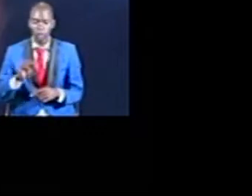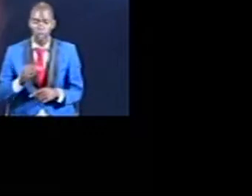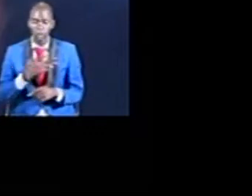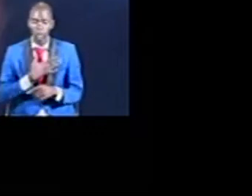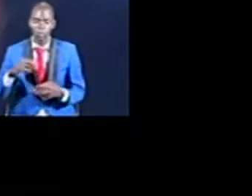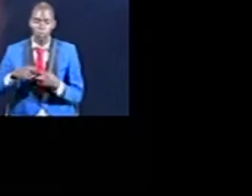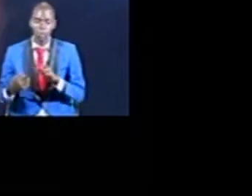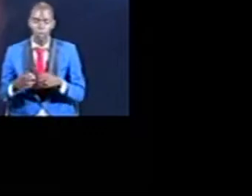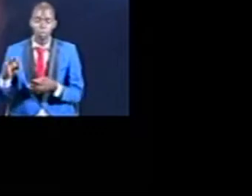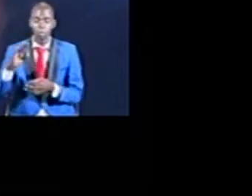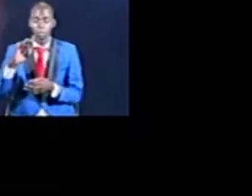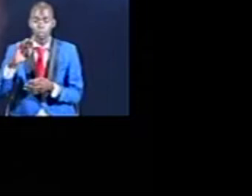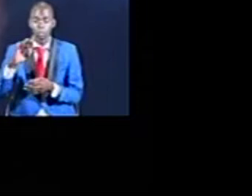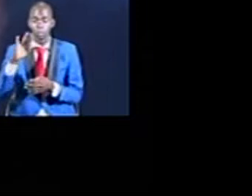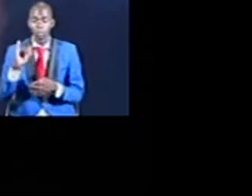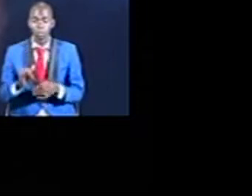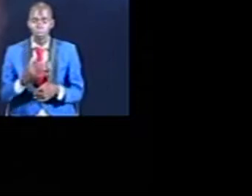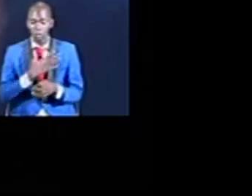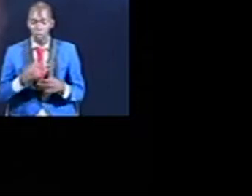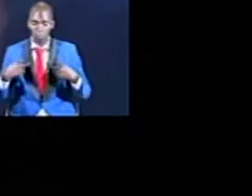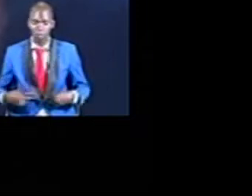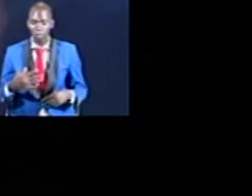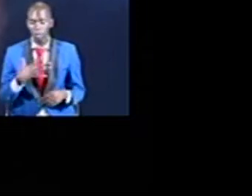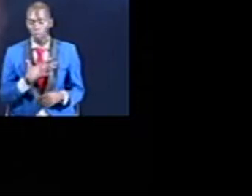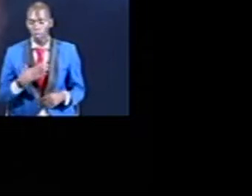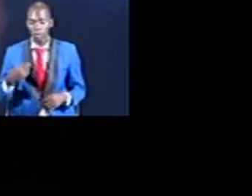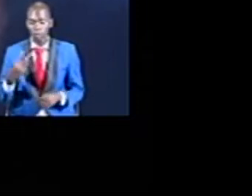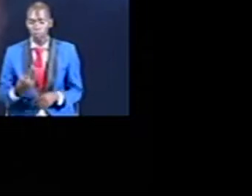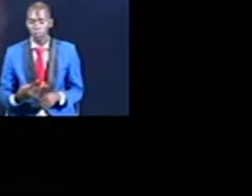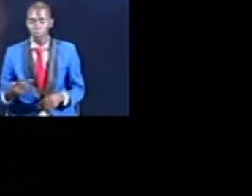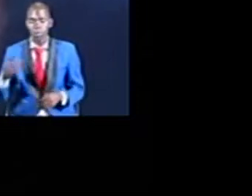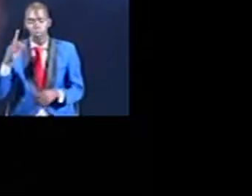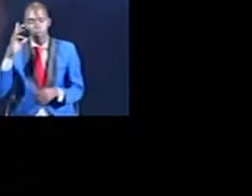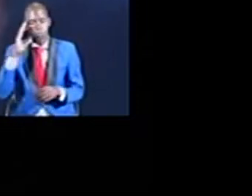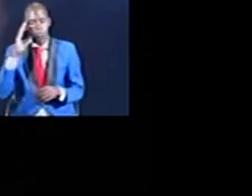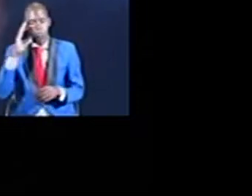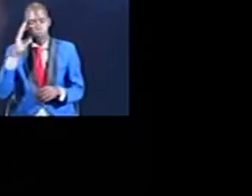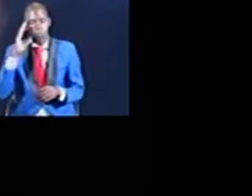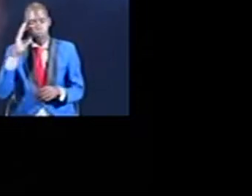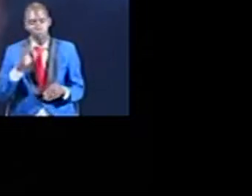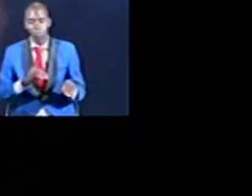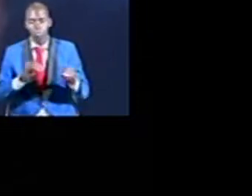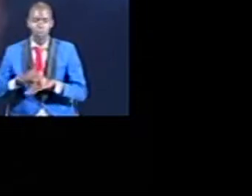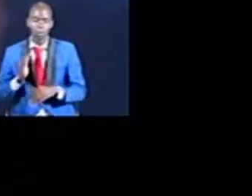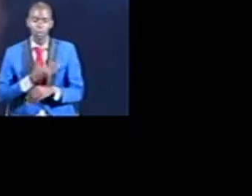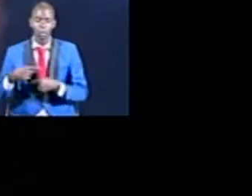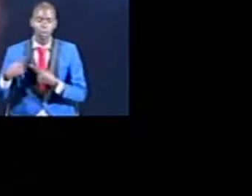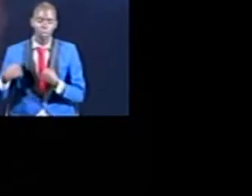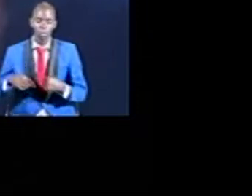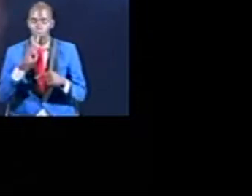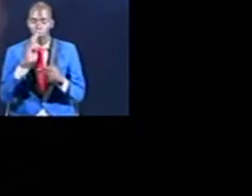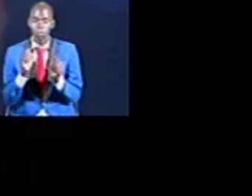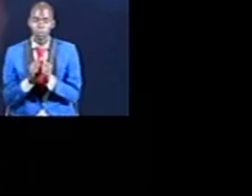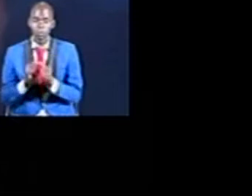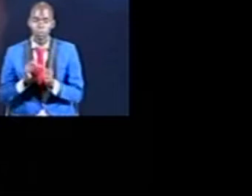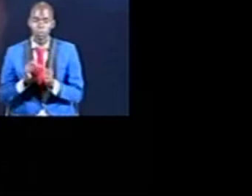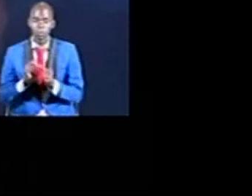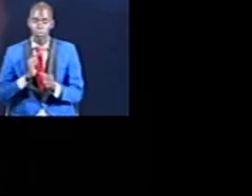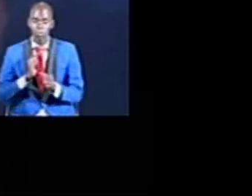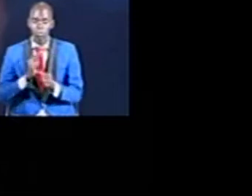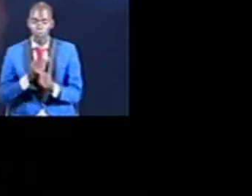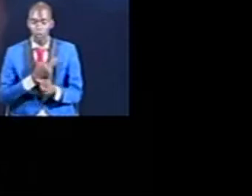and physically and materially, you will impress upon our hearts. Be with us, enlighten